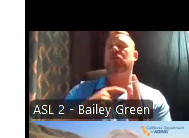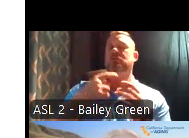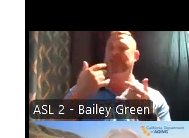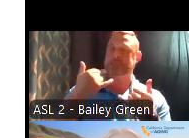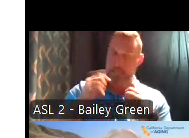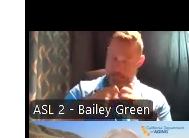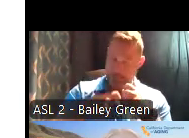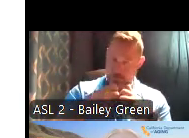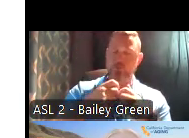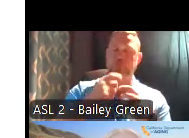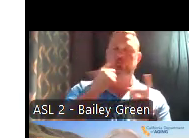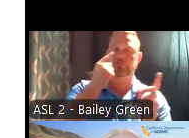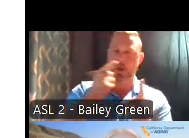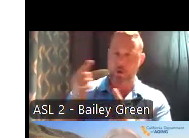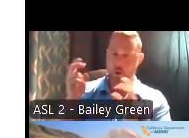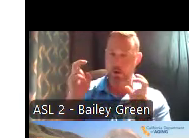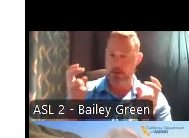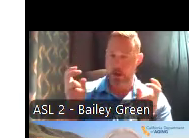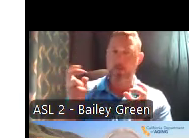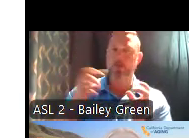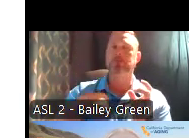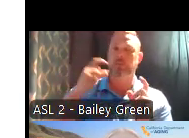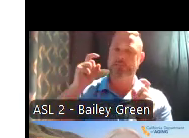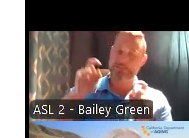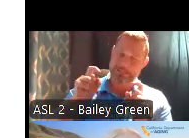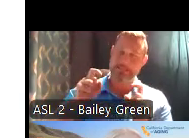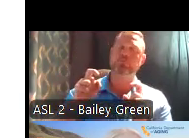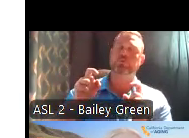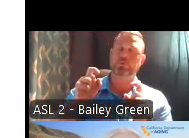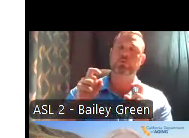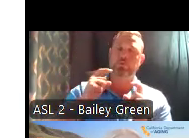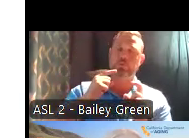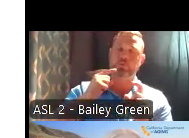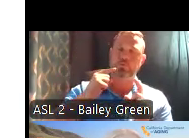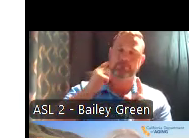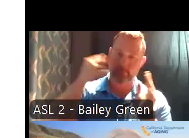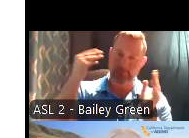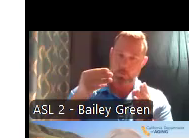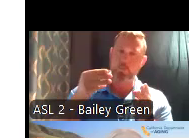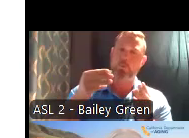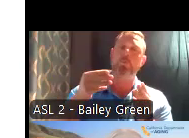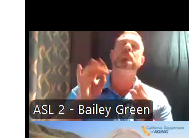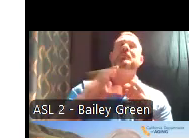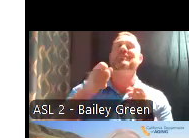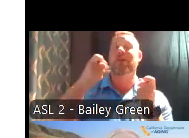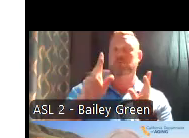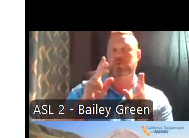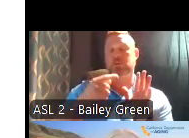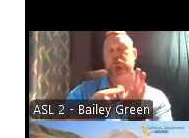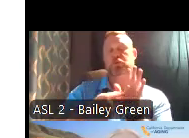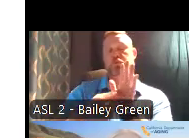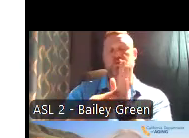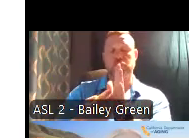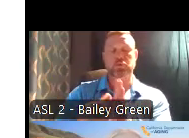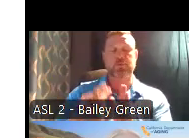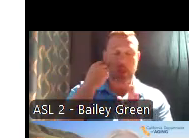issues, priority topics that we still need to tackle. And what does that look like? So again, it's that opportunity to reflect, but